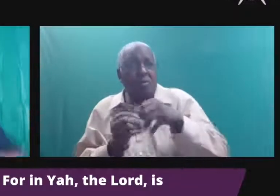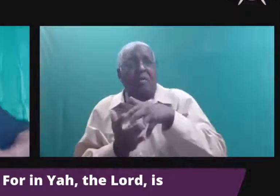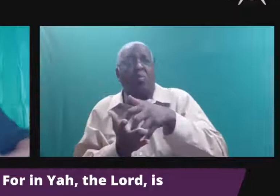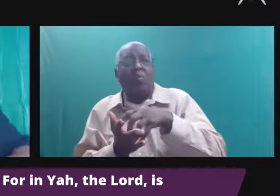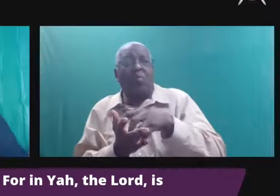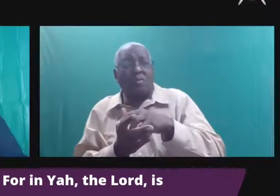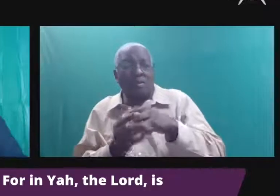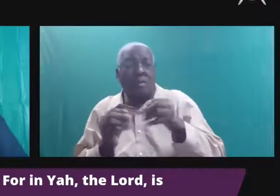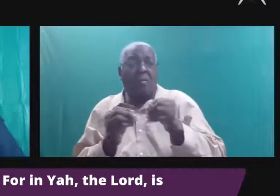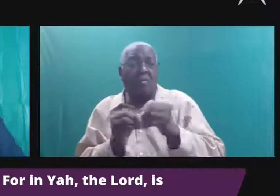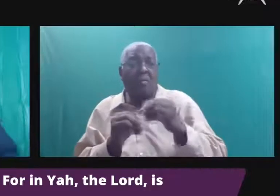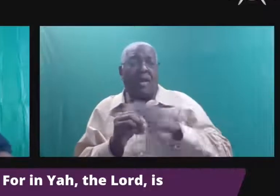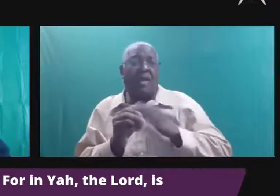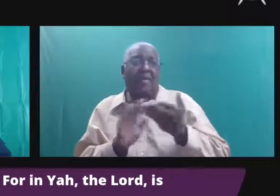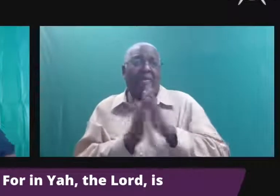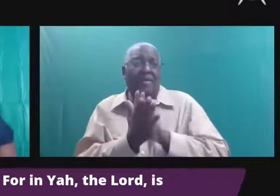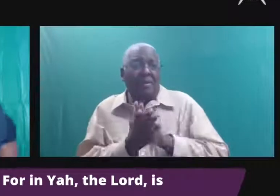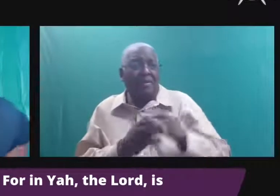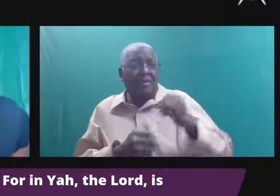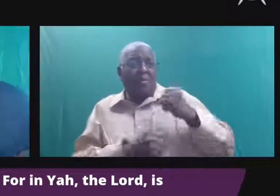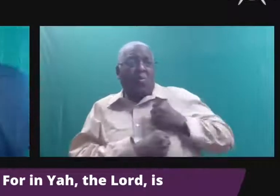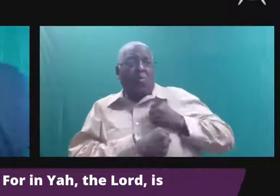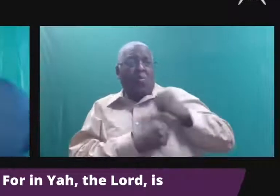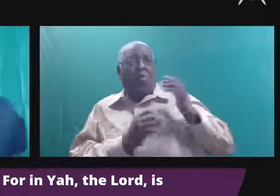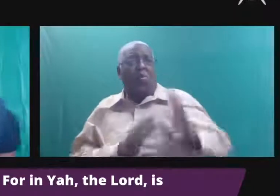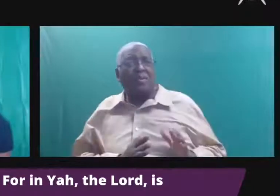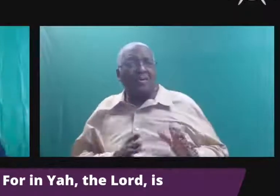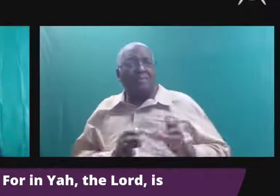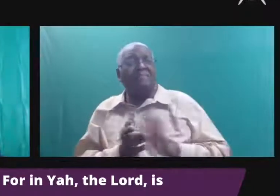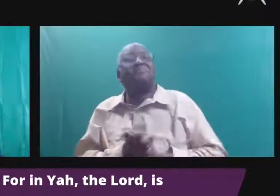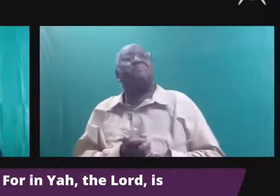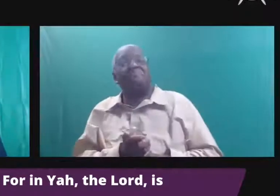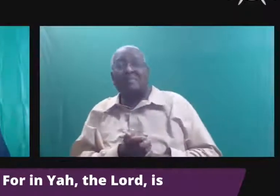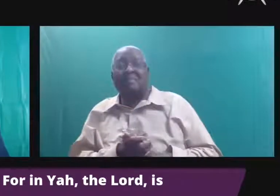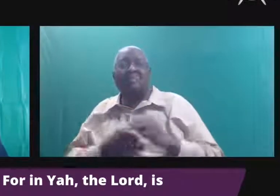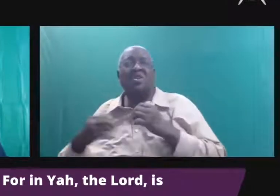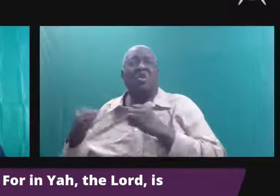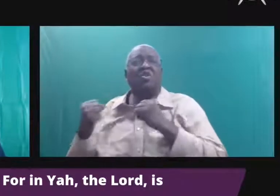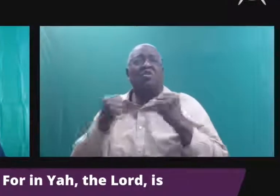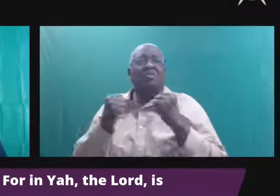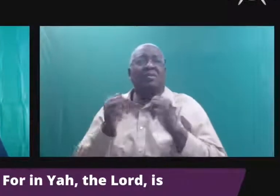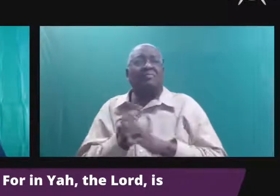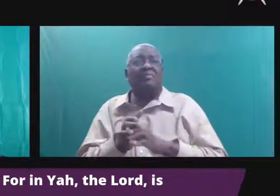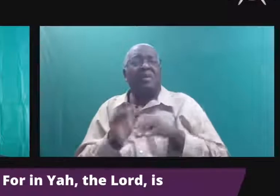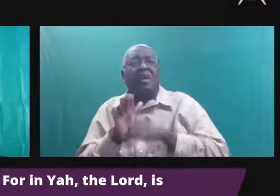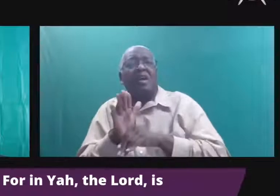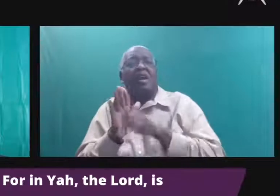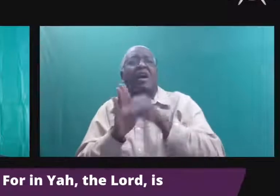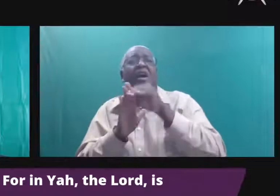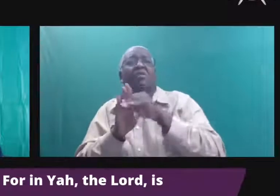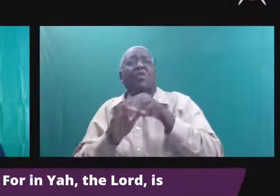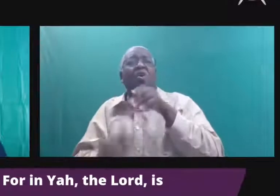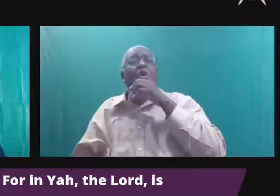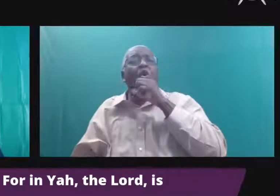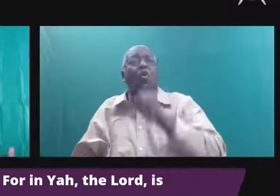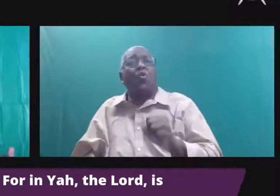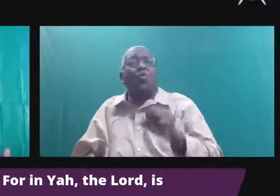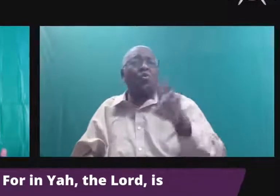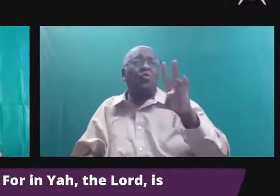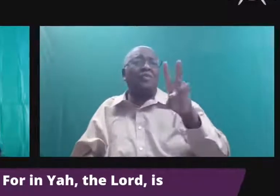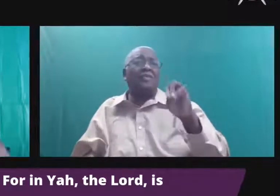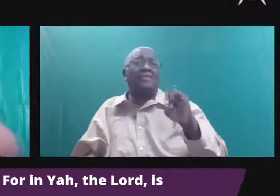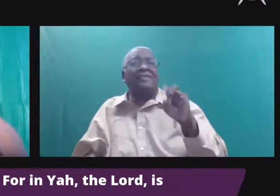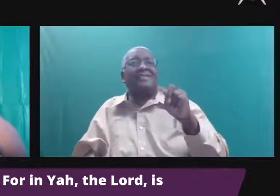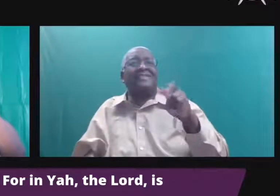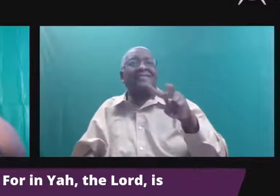warrior, the more strength I get. You know, it's the idea of, listen, I grew up watching old 70s TV shows. So I used to